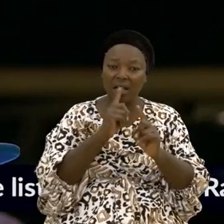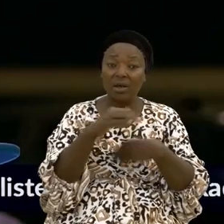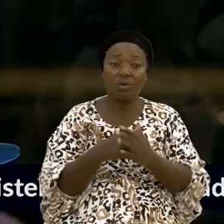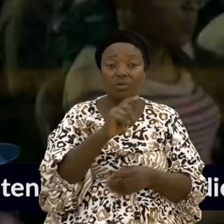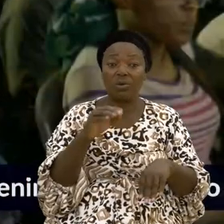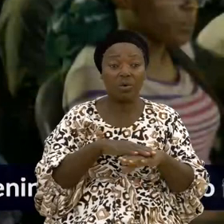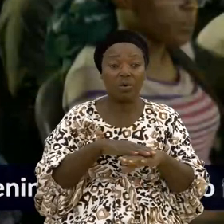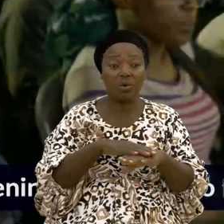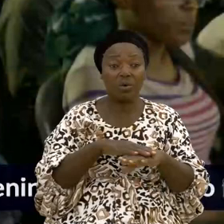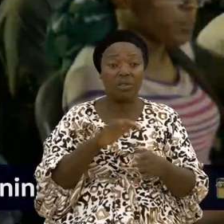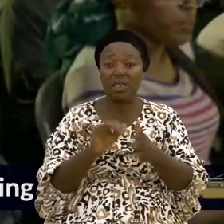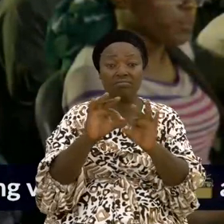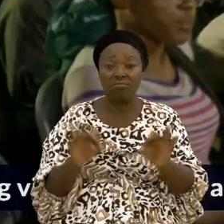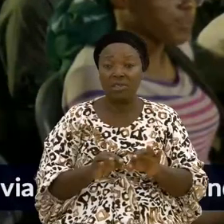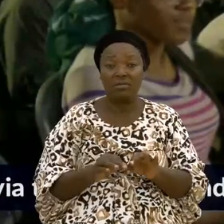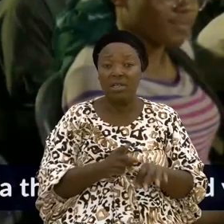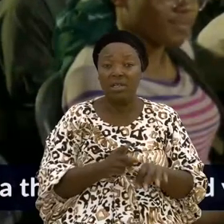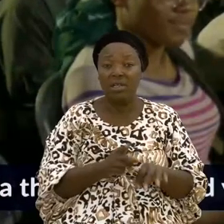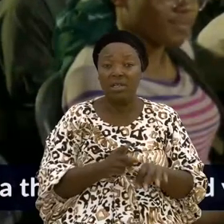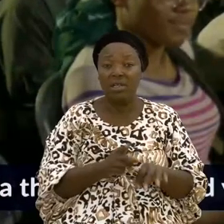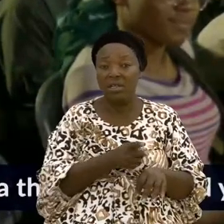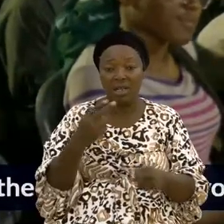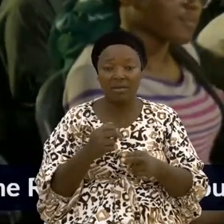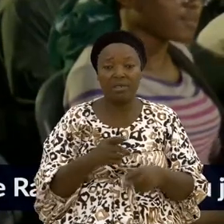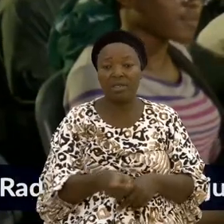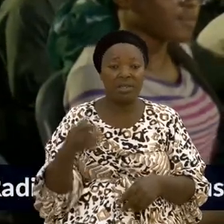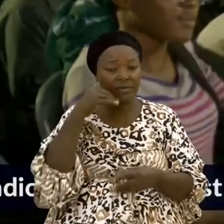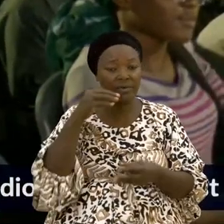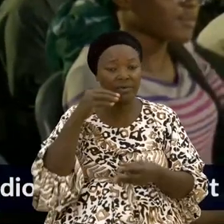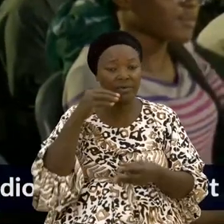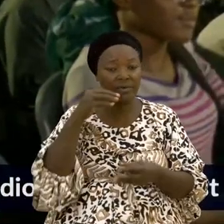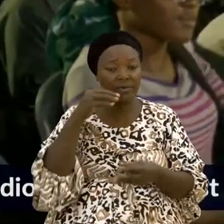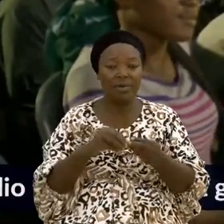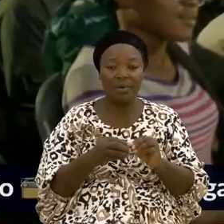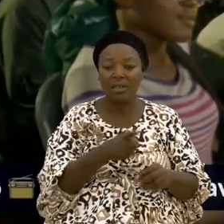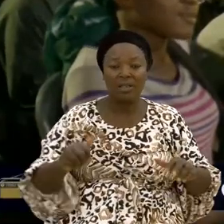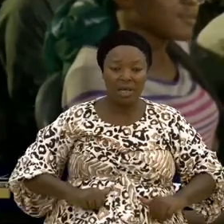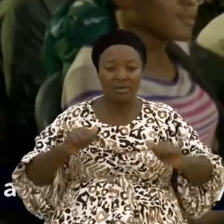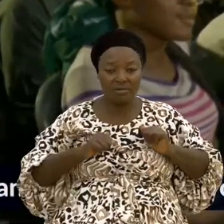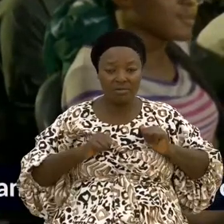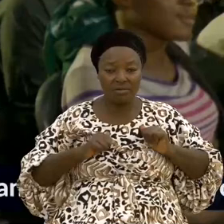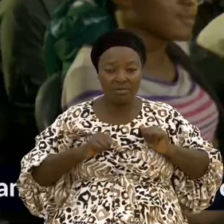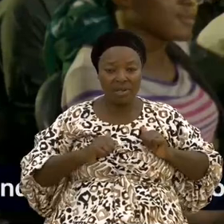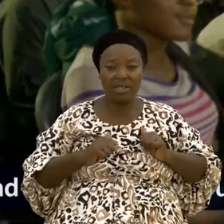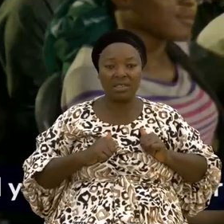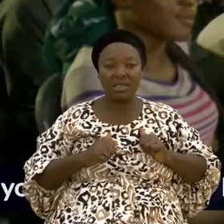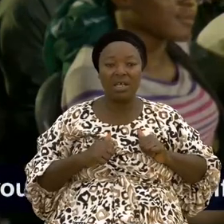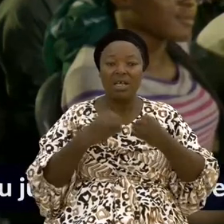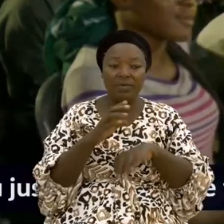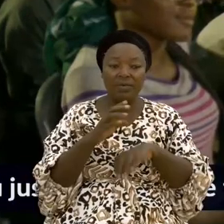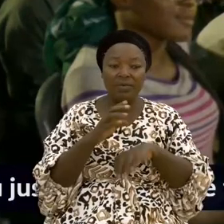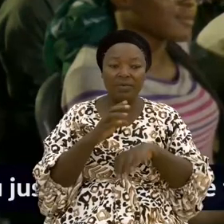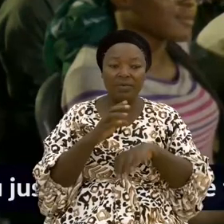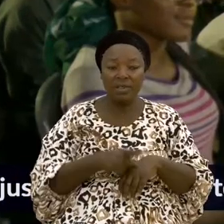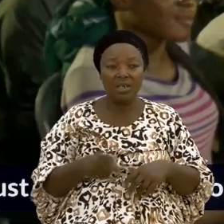their names, their phone numbers, their residential address, and even the name they are called in the